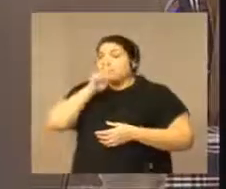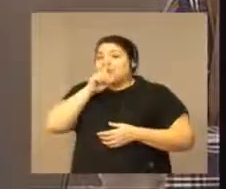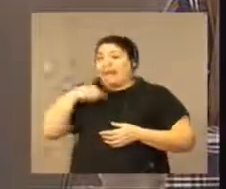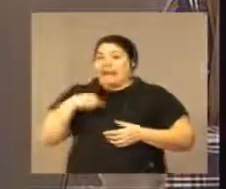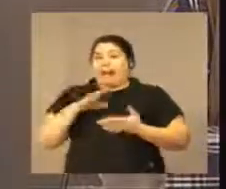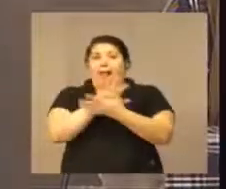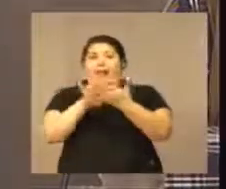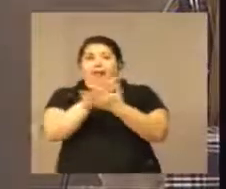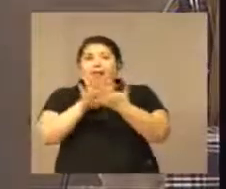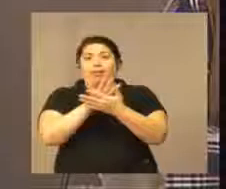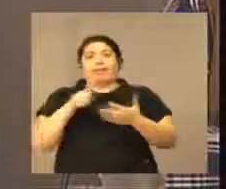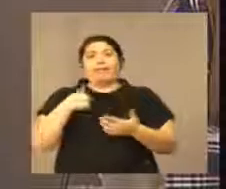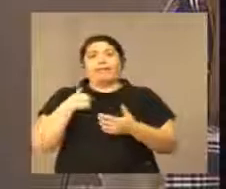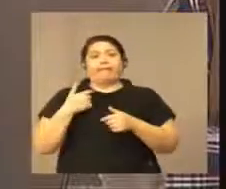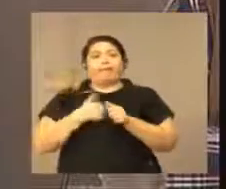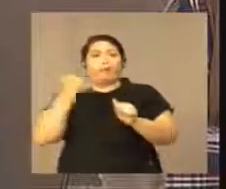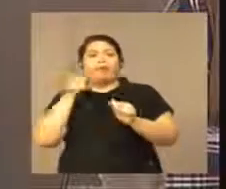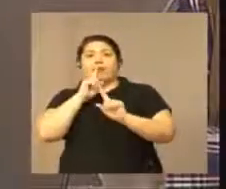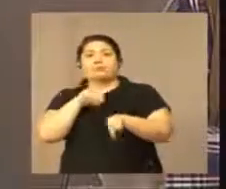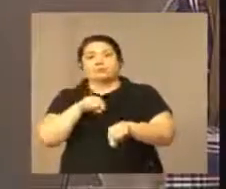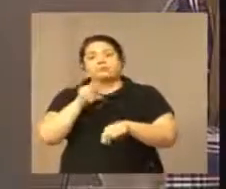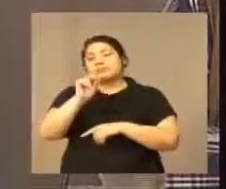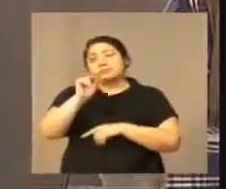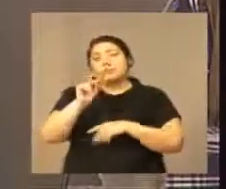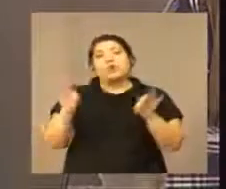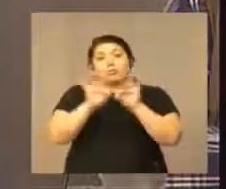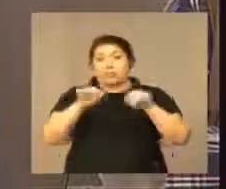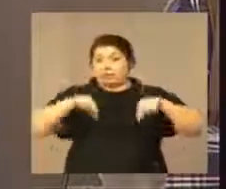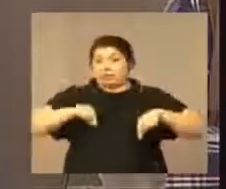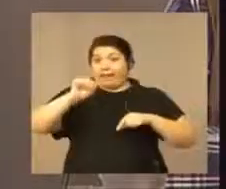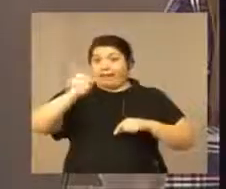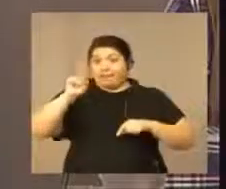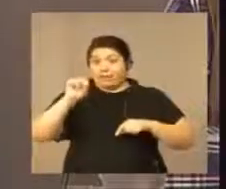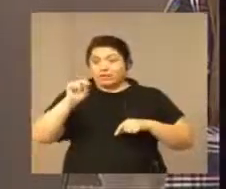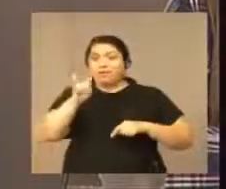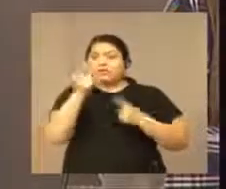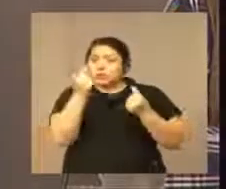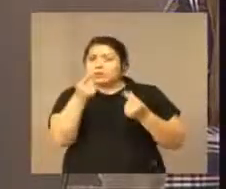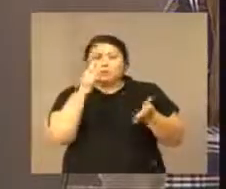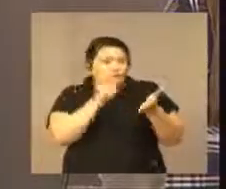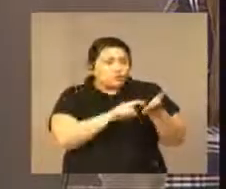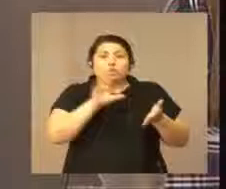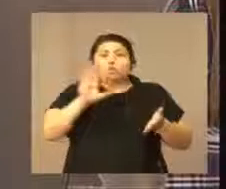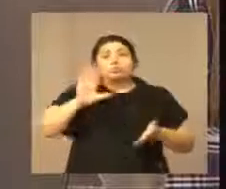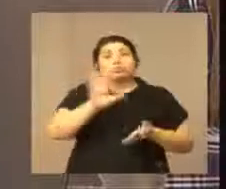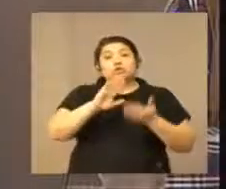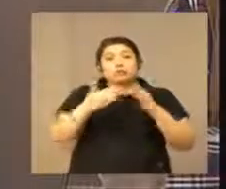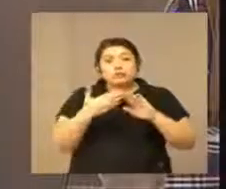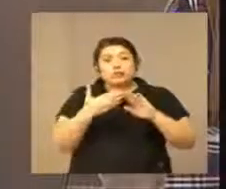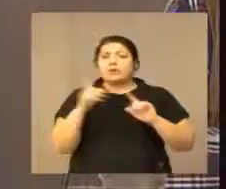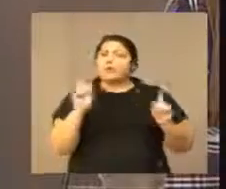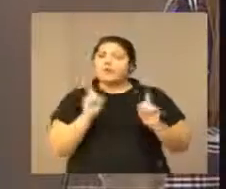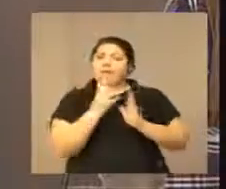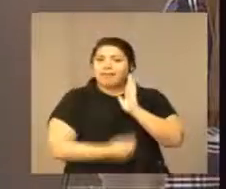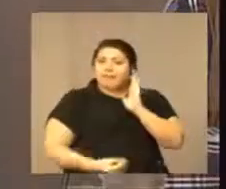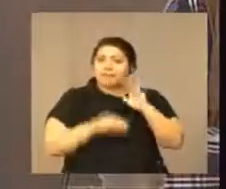answer. I think it's actually important that your process make an attempt to answer that question for you.